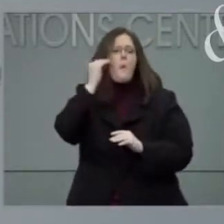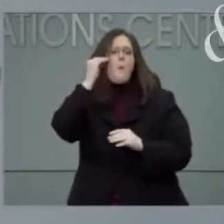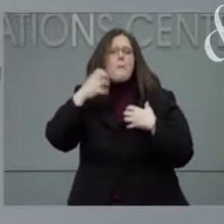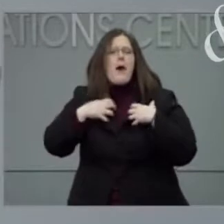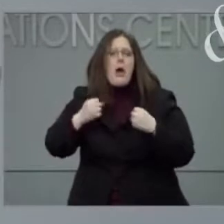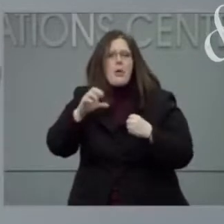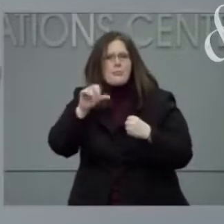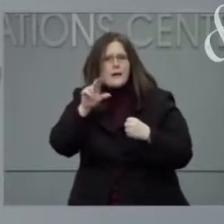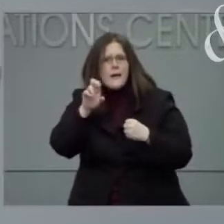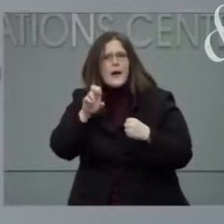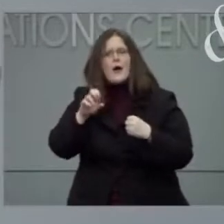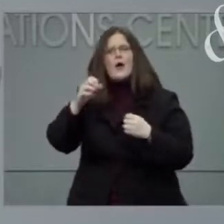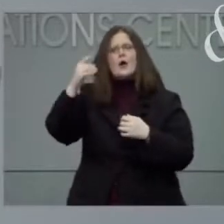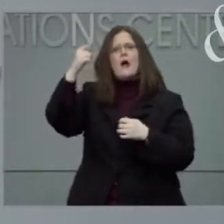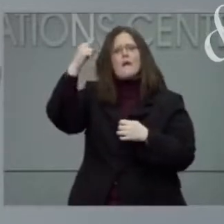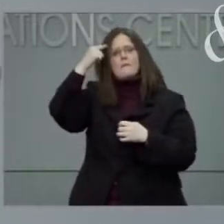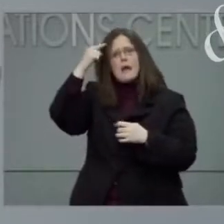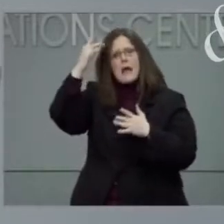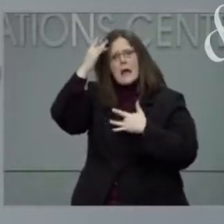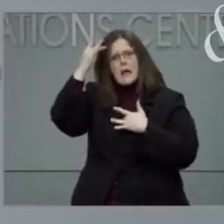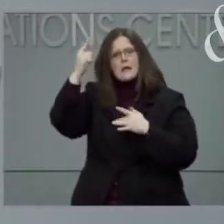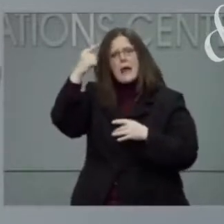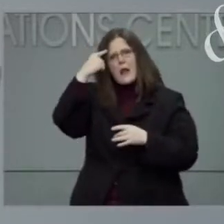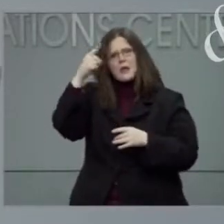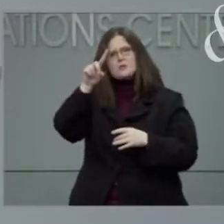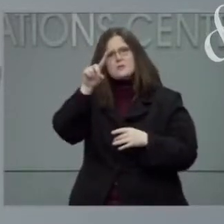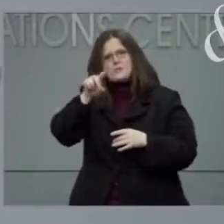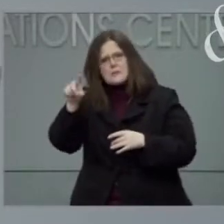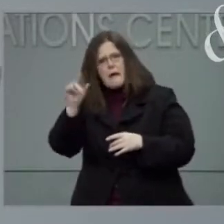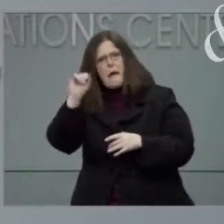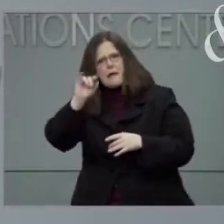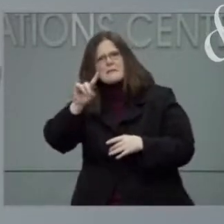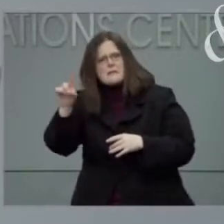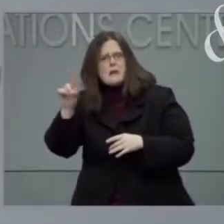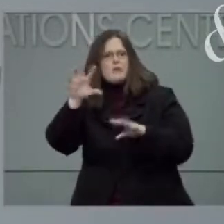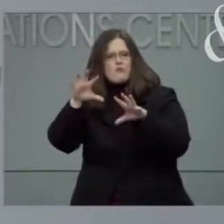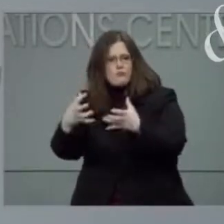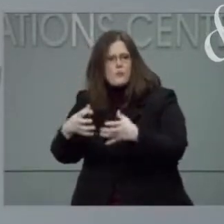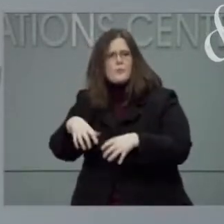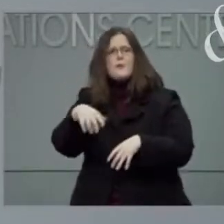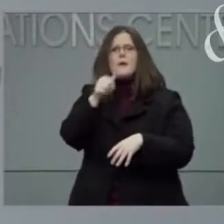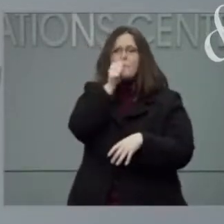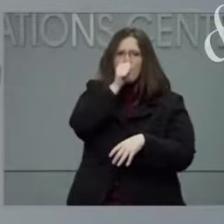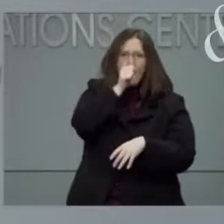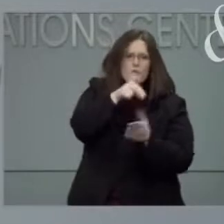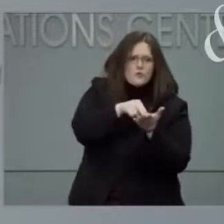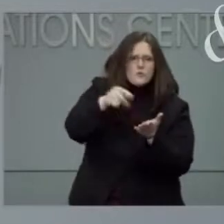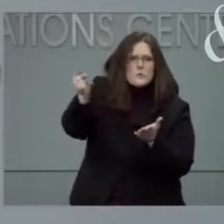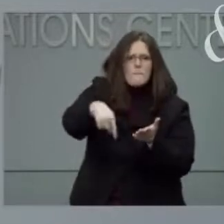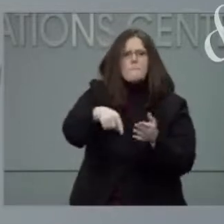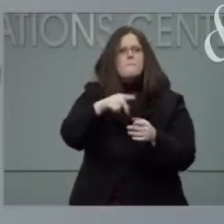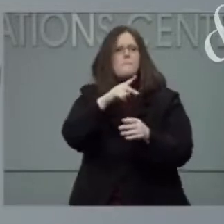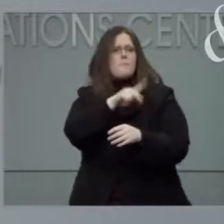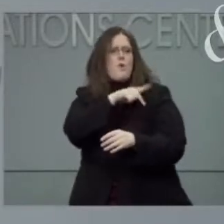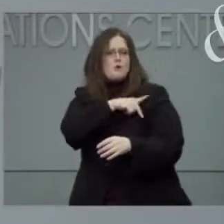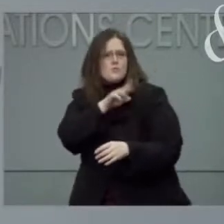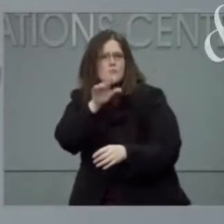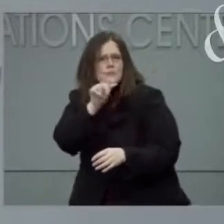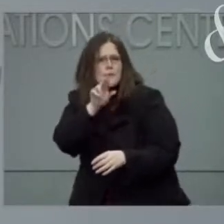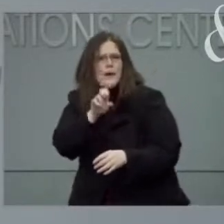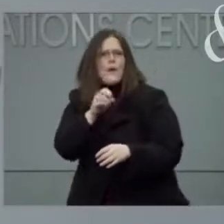health, and hospice. In addition, for Group 4, we've clarified that higher risk medical conditions